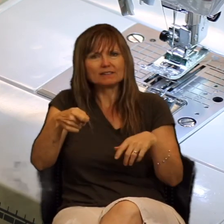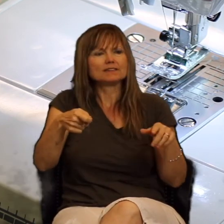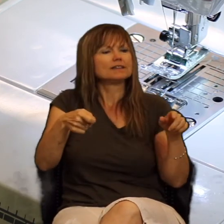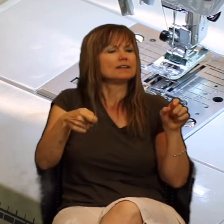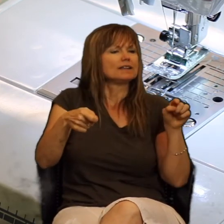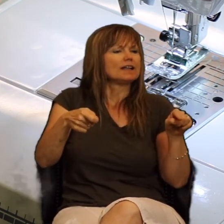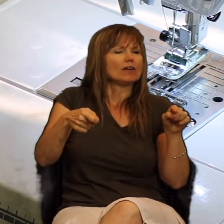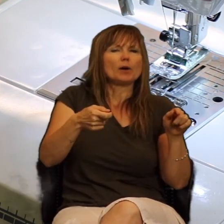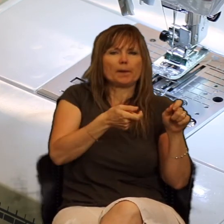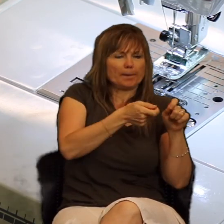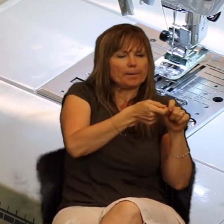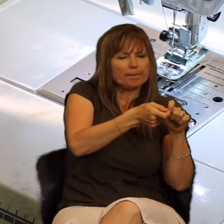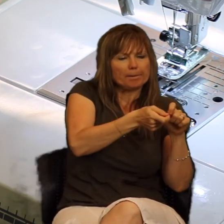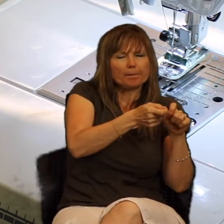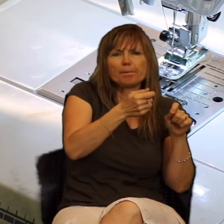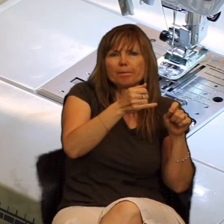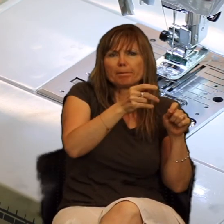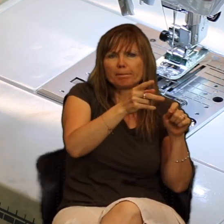you real quick what I mean.